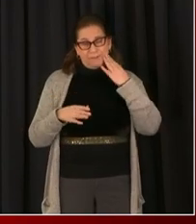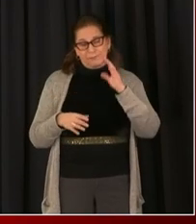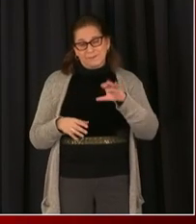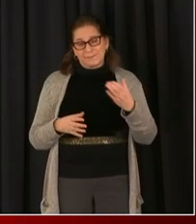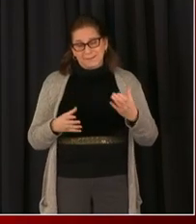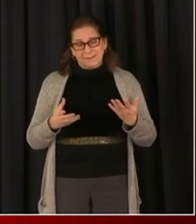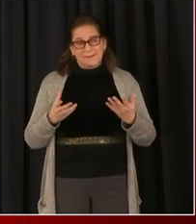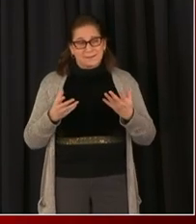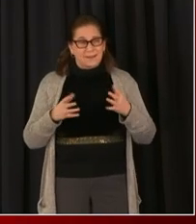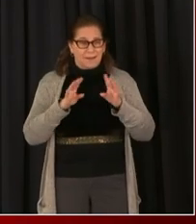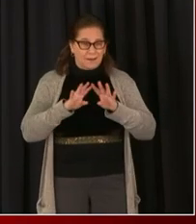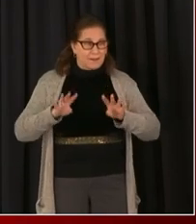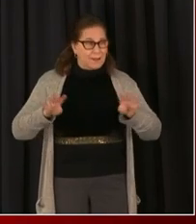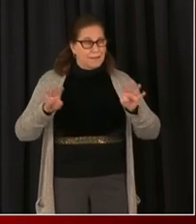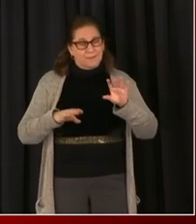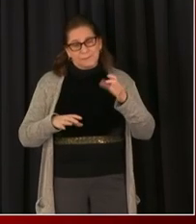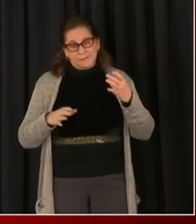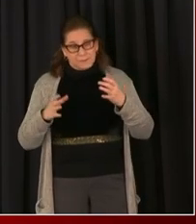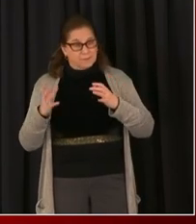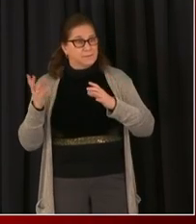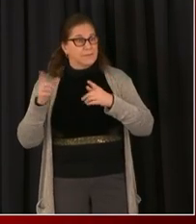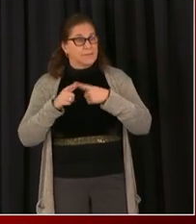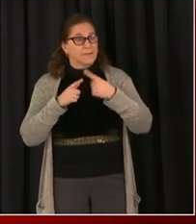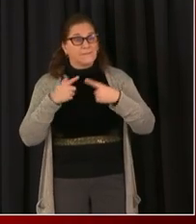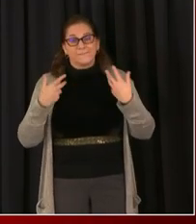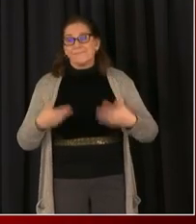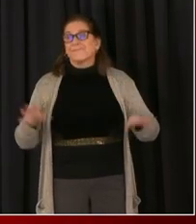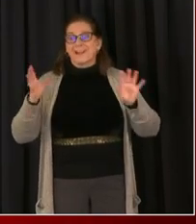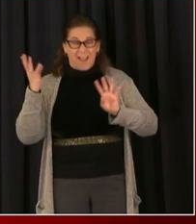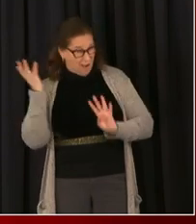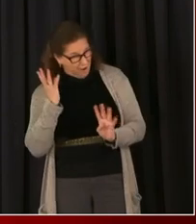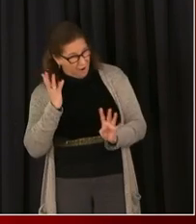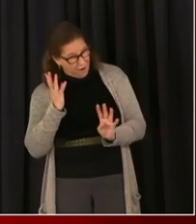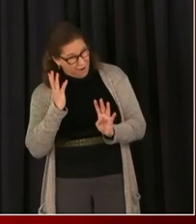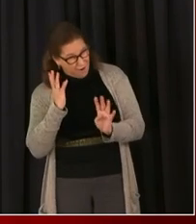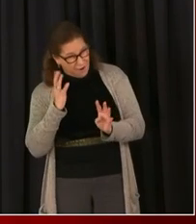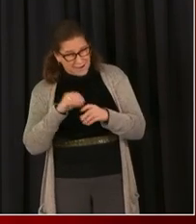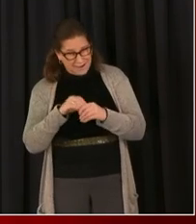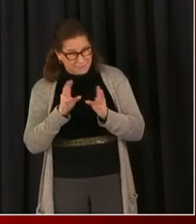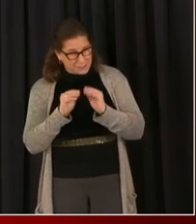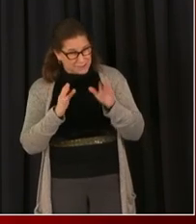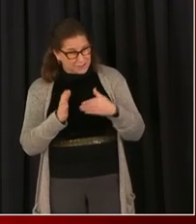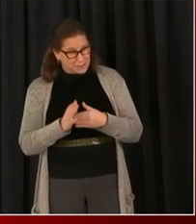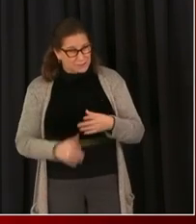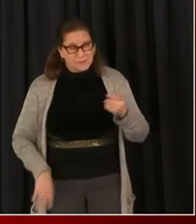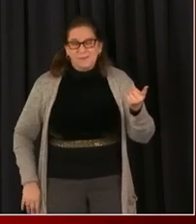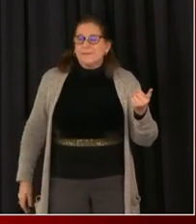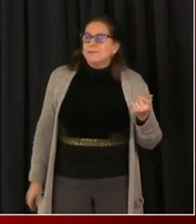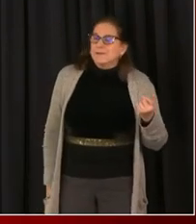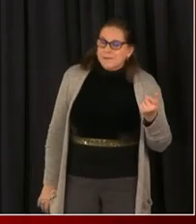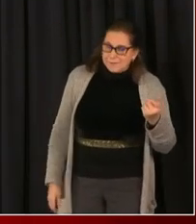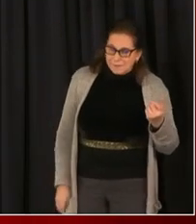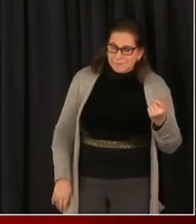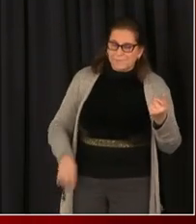Rodriguez will remind me of the total number of beds. And we are